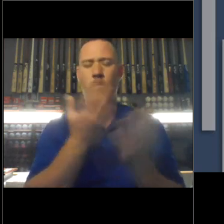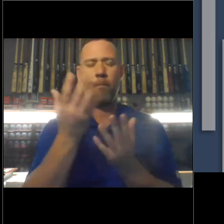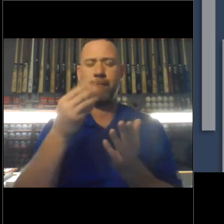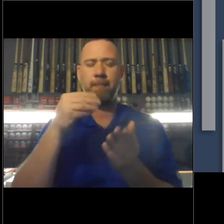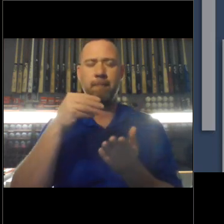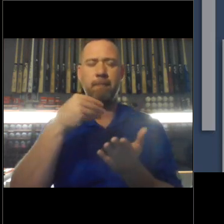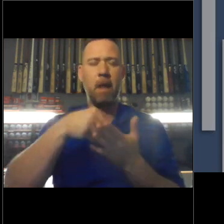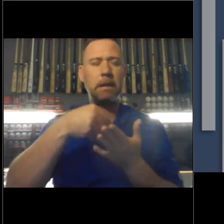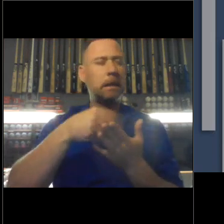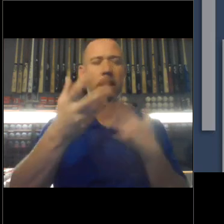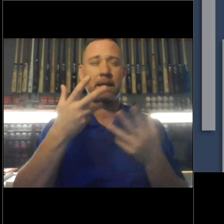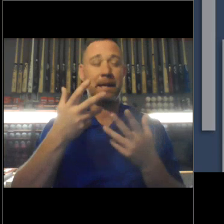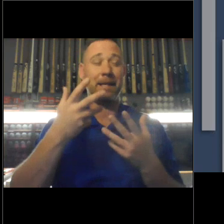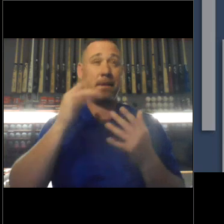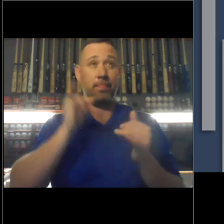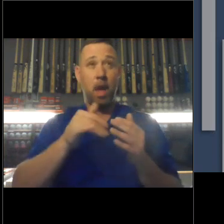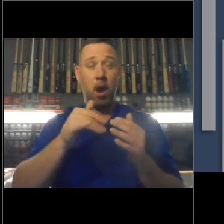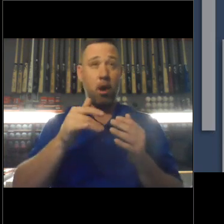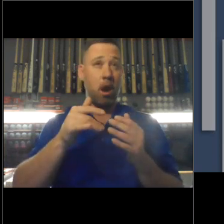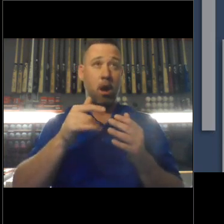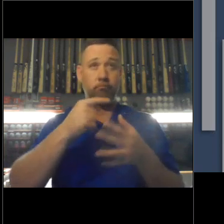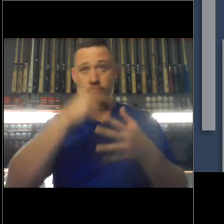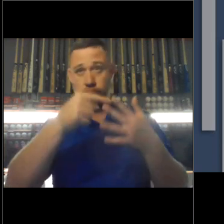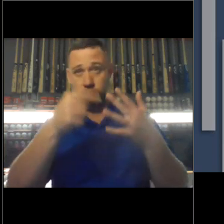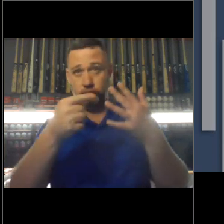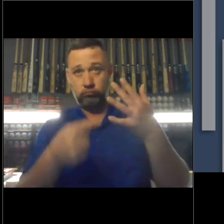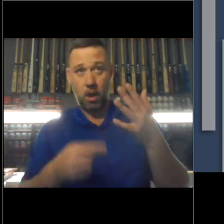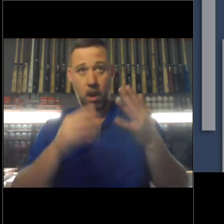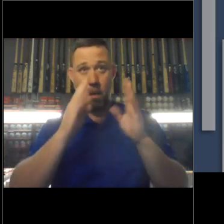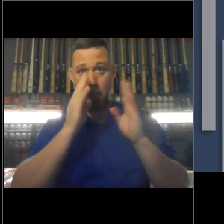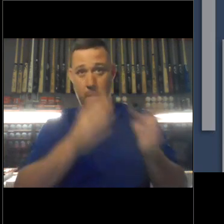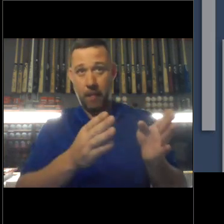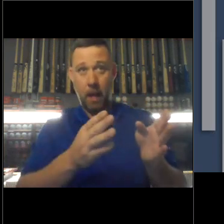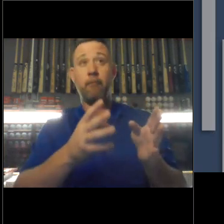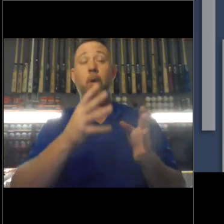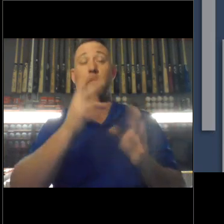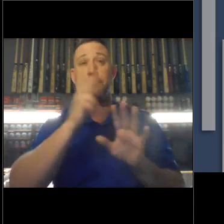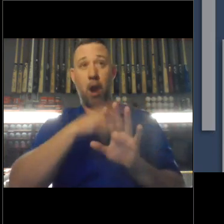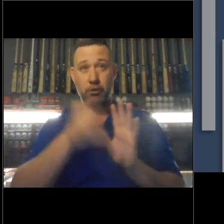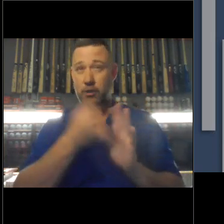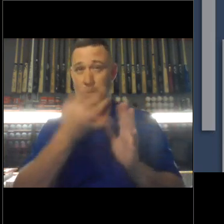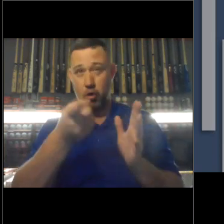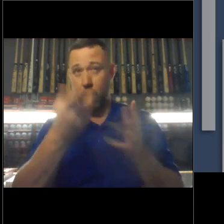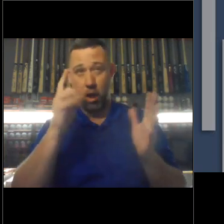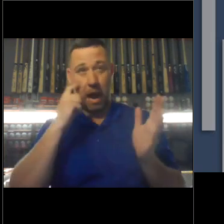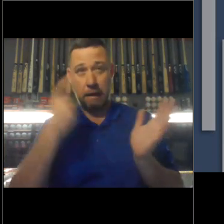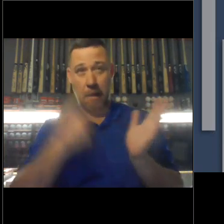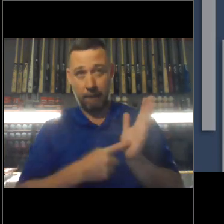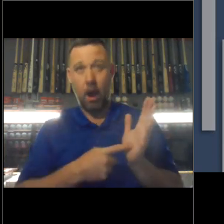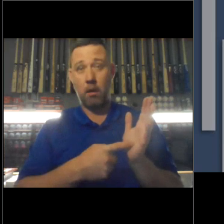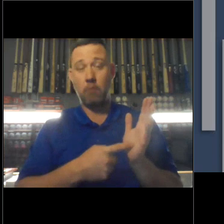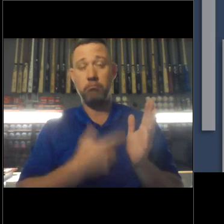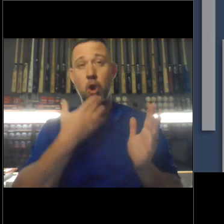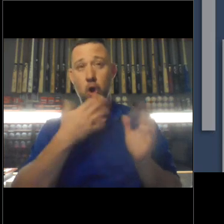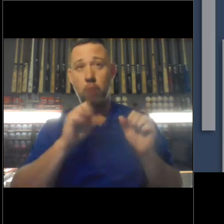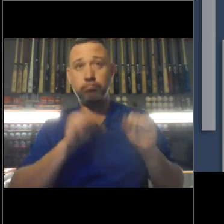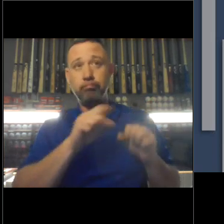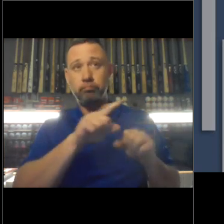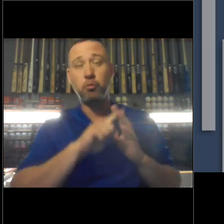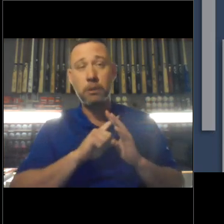a pipeline of projects that you've identified that are already good candidates, to implement